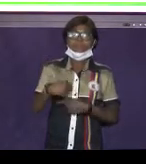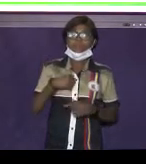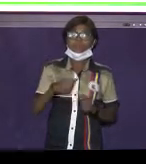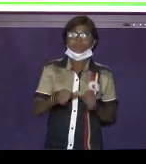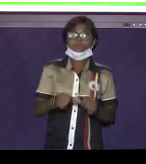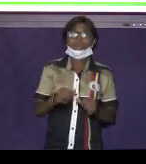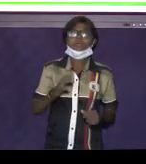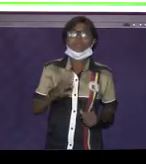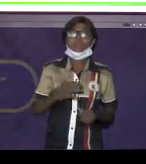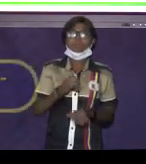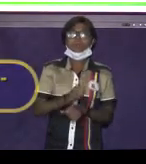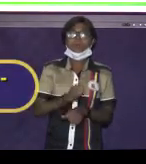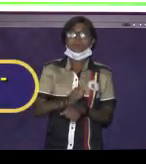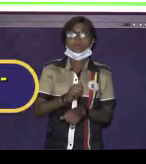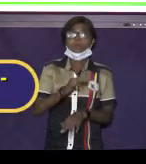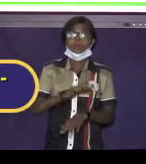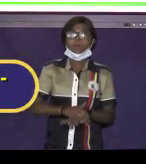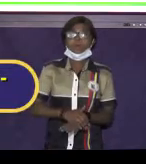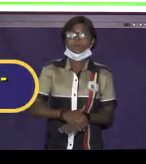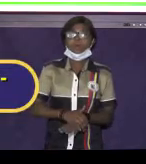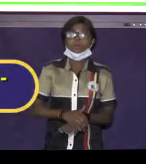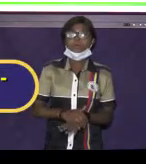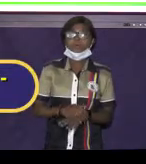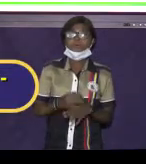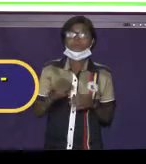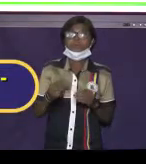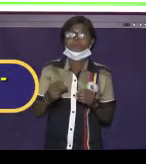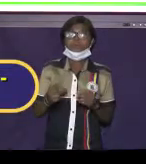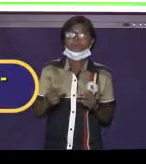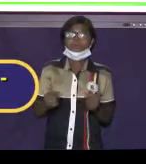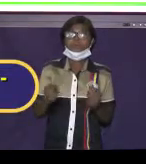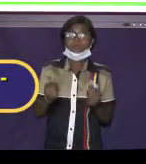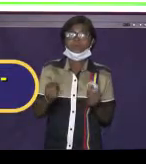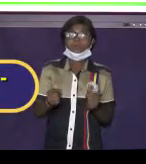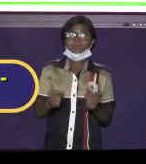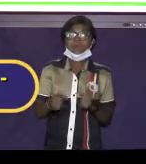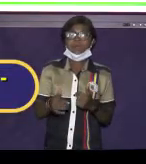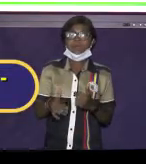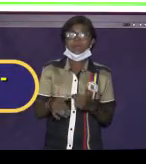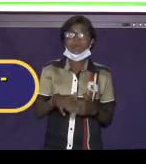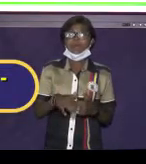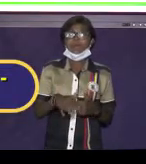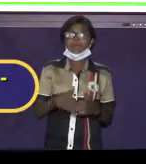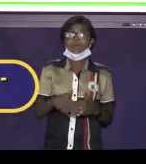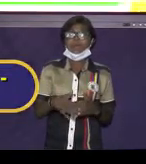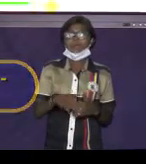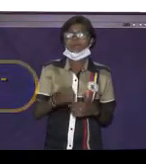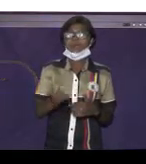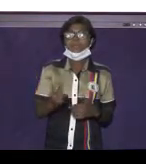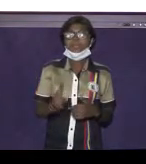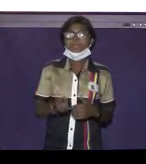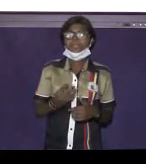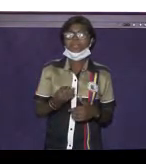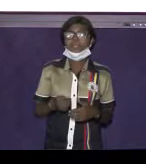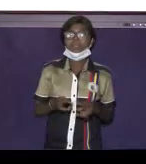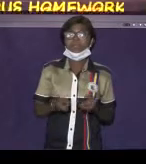our work on speed, but another aspect of it, of course. Let's begin by reviewing the correction to the